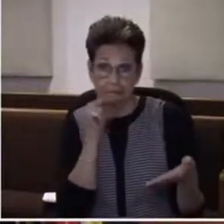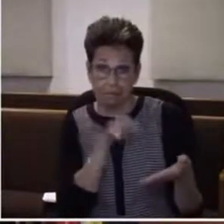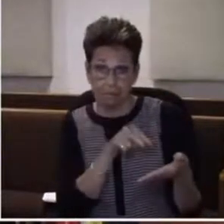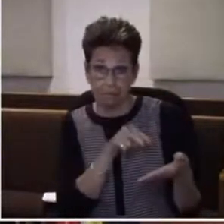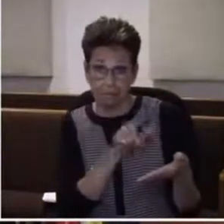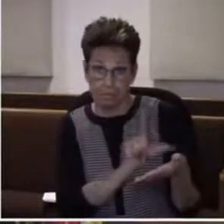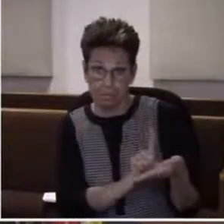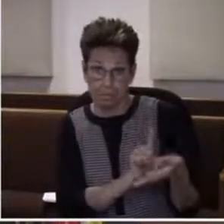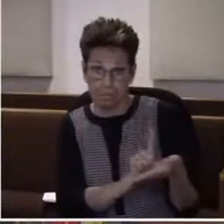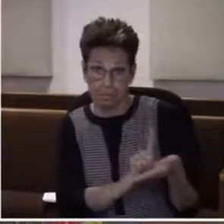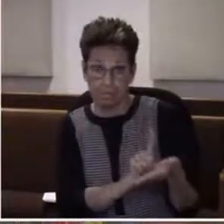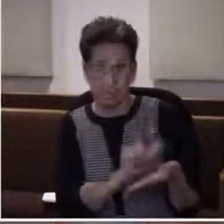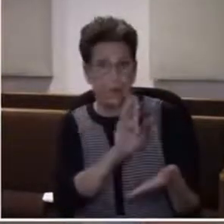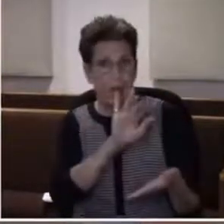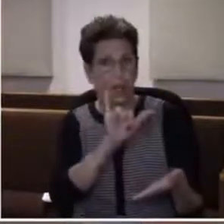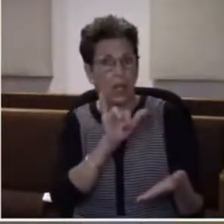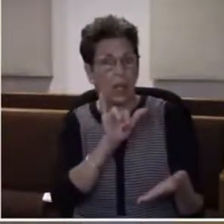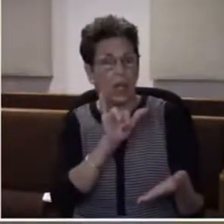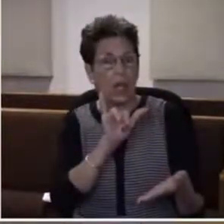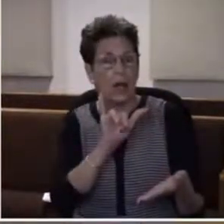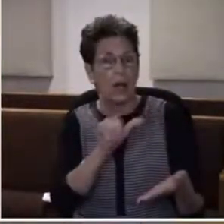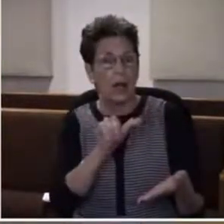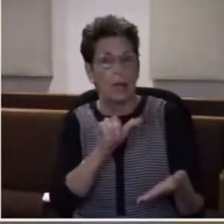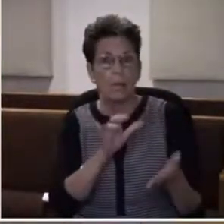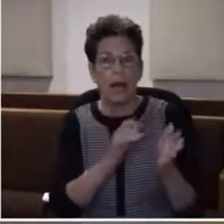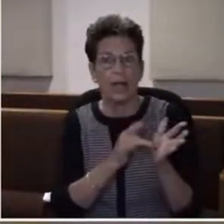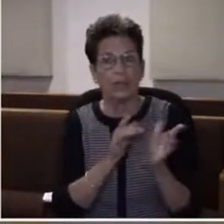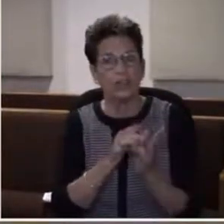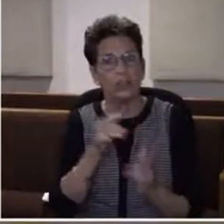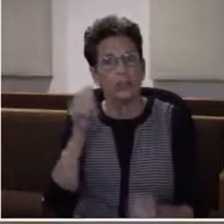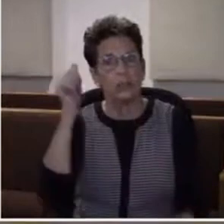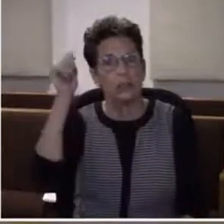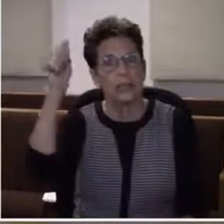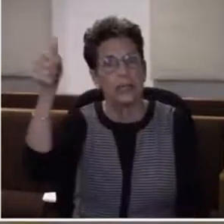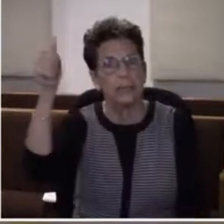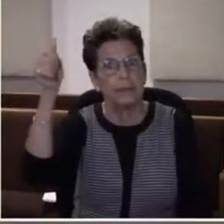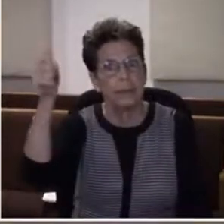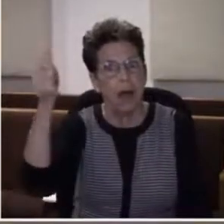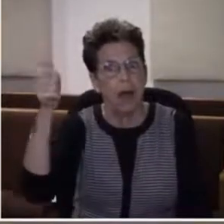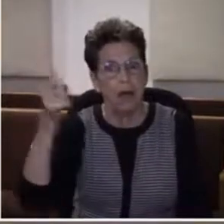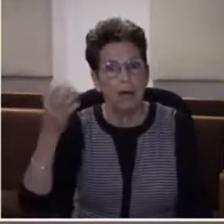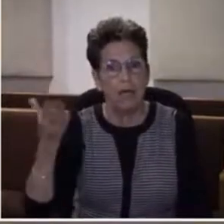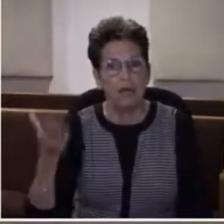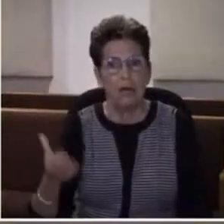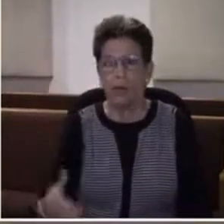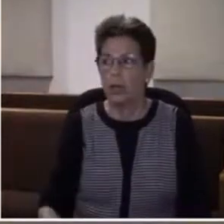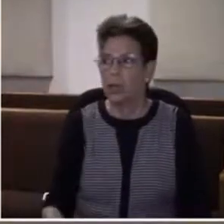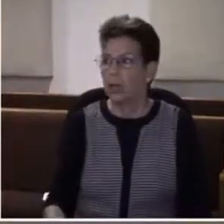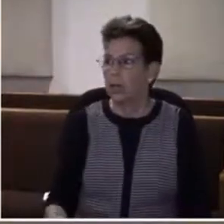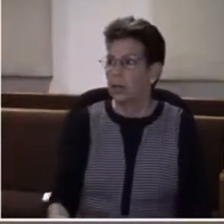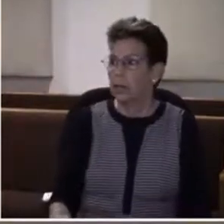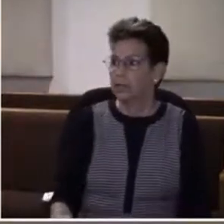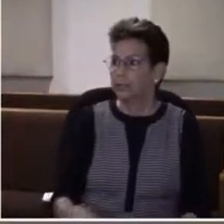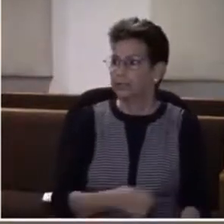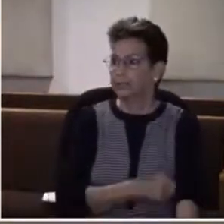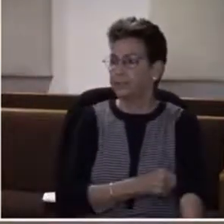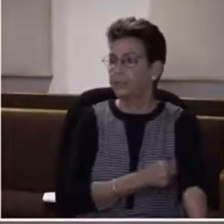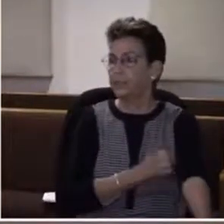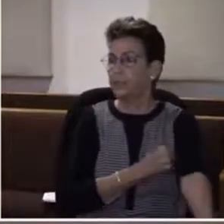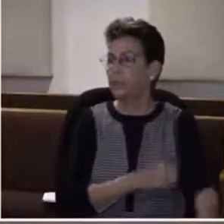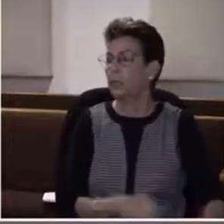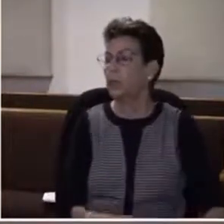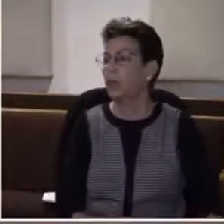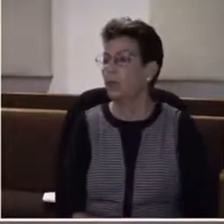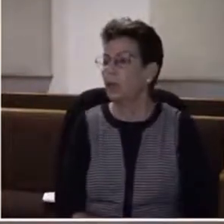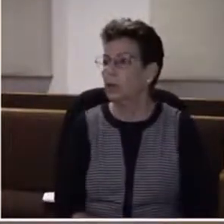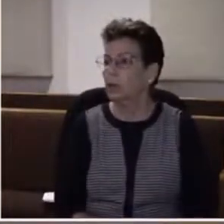Jesus himself. In Luke chapter 4, in verses 16 to 27, when the Lord is